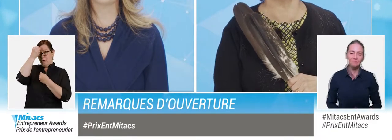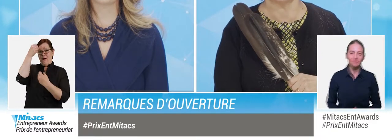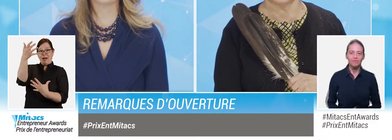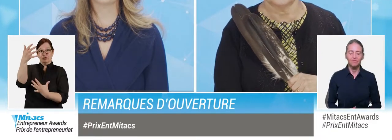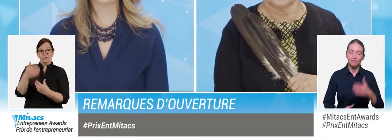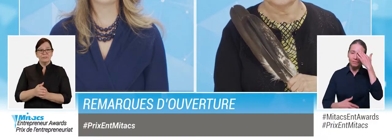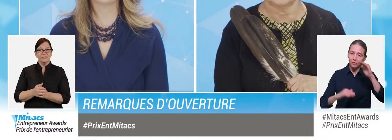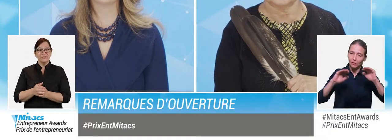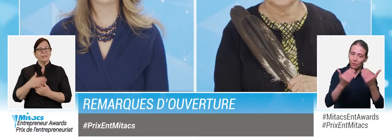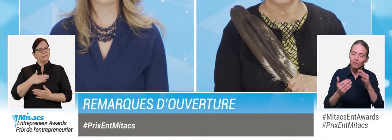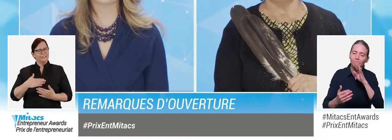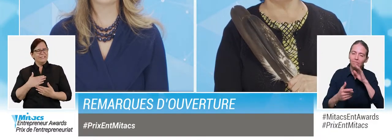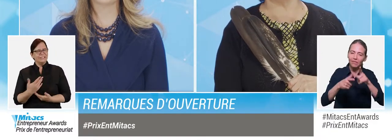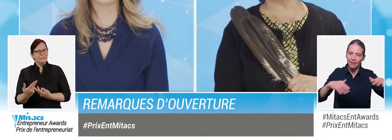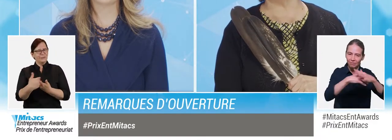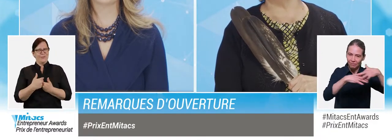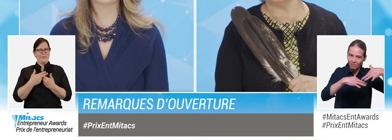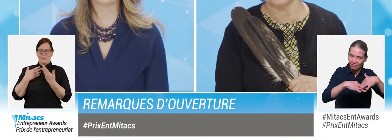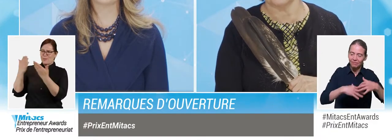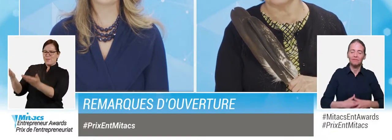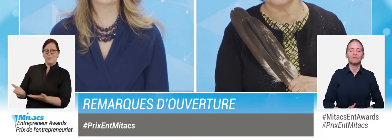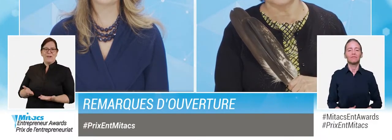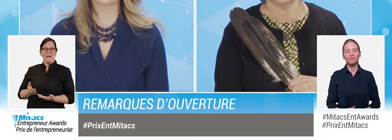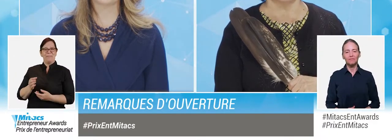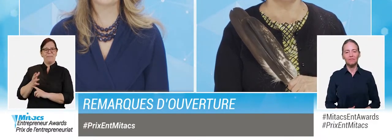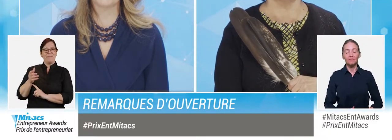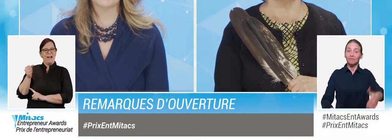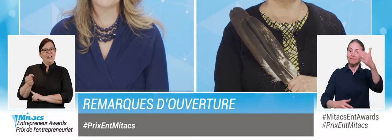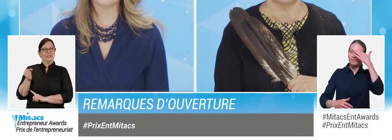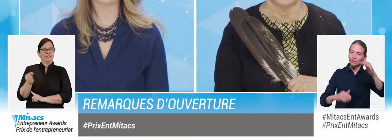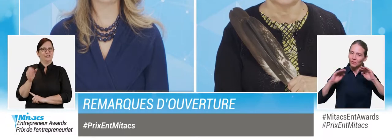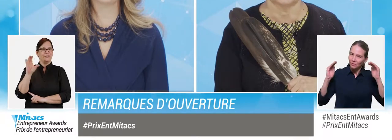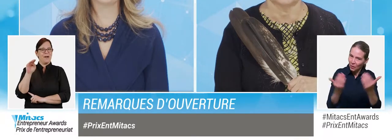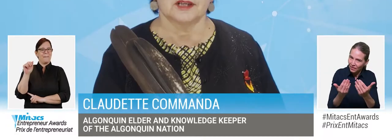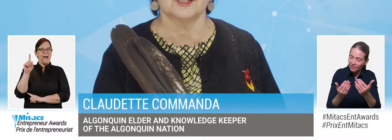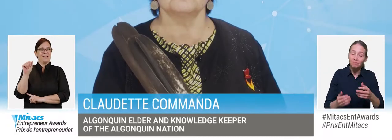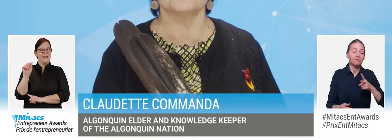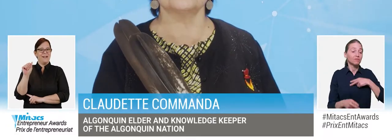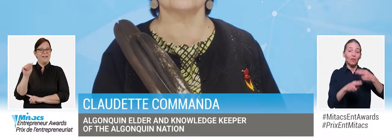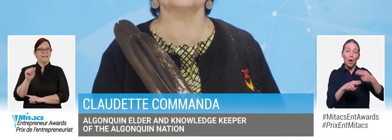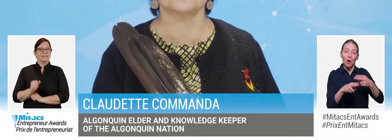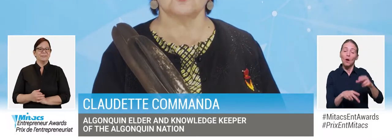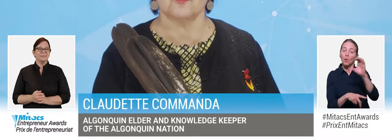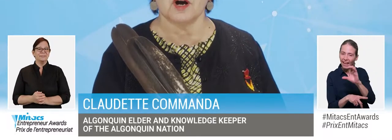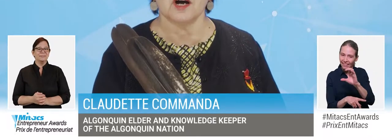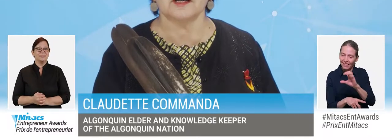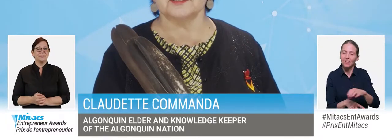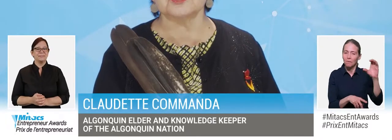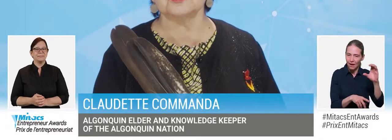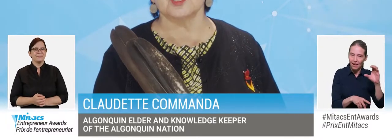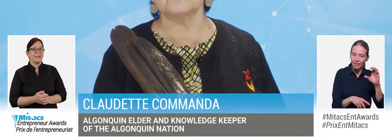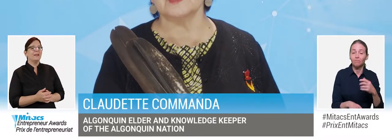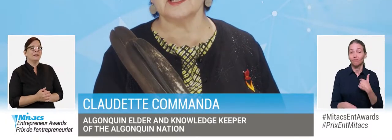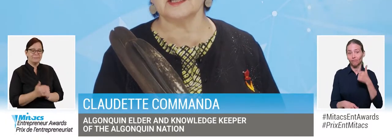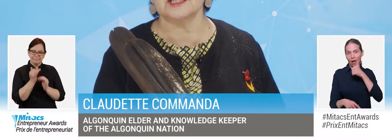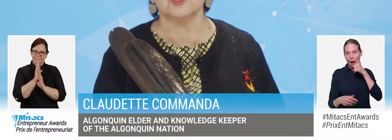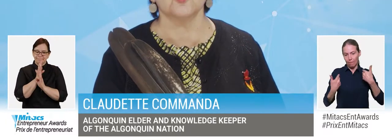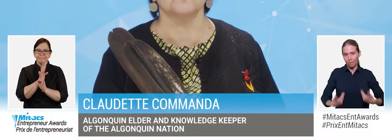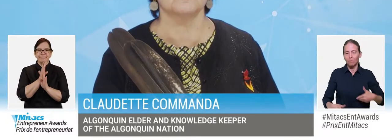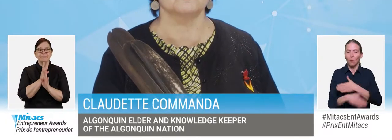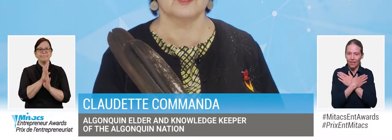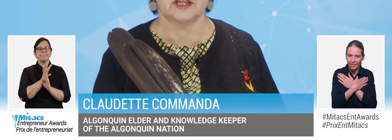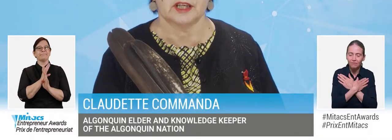Kwe kakina. Bonjour tout le monde. Hello, everyone. Pijajik oma anishinaabe